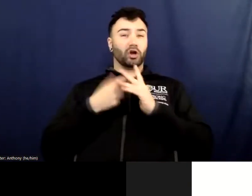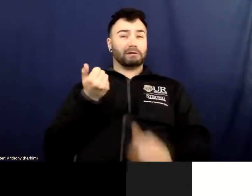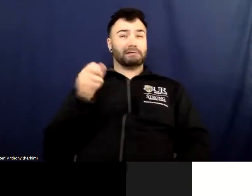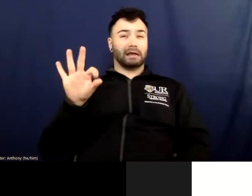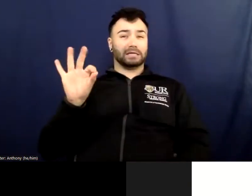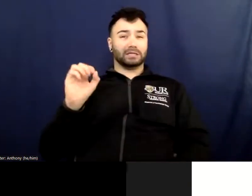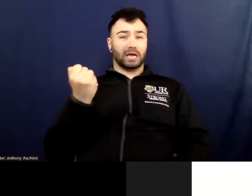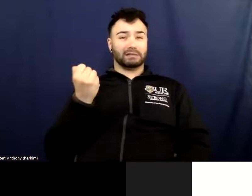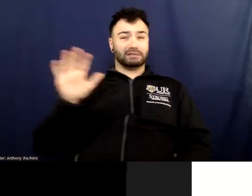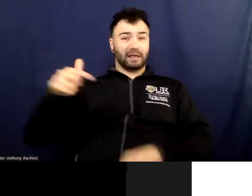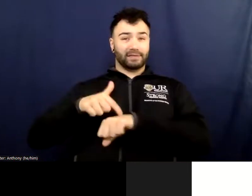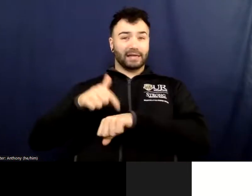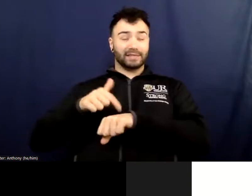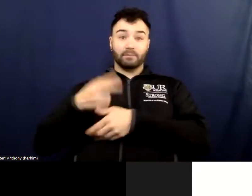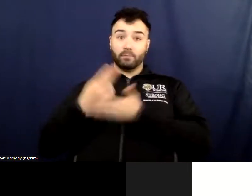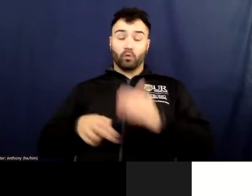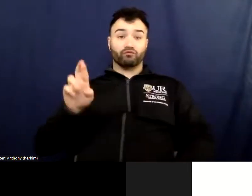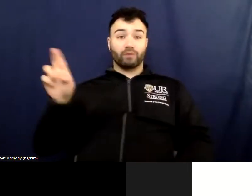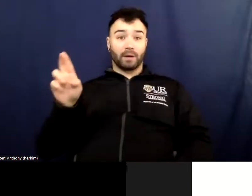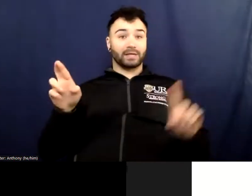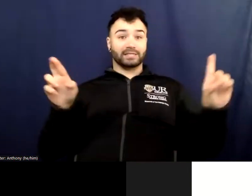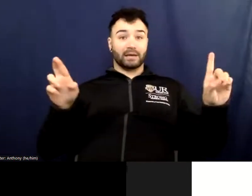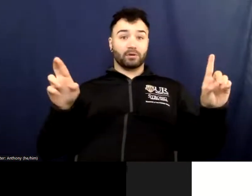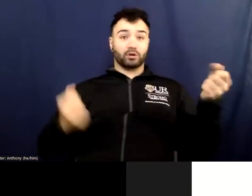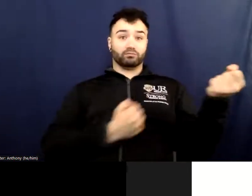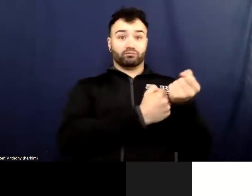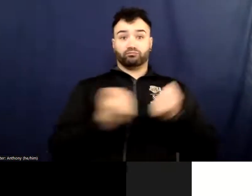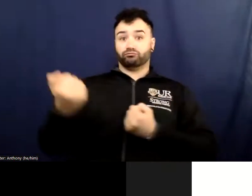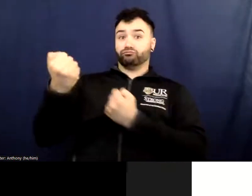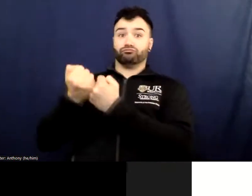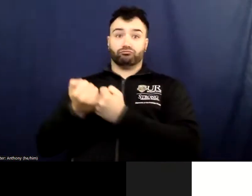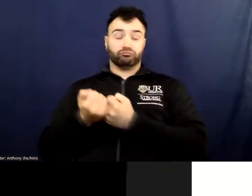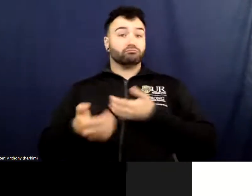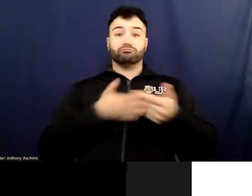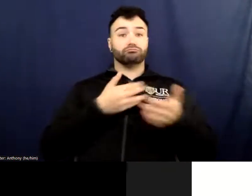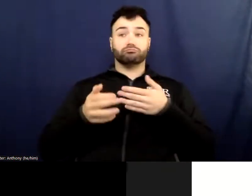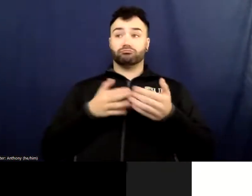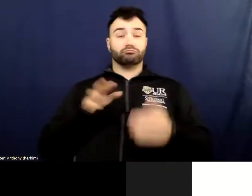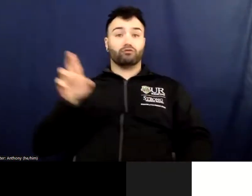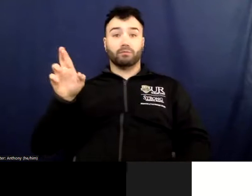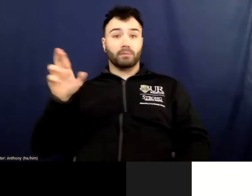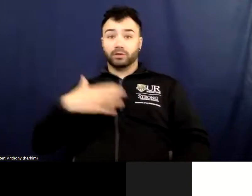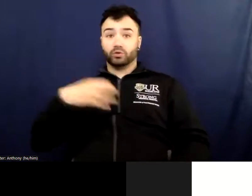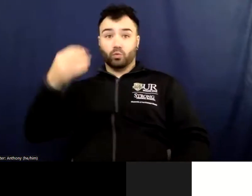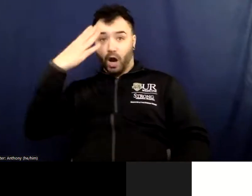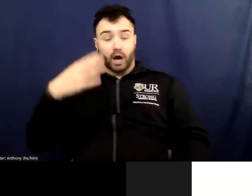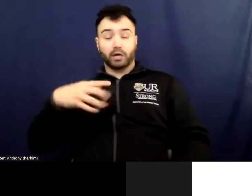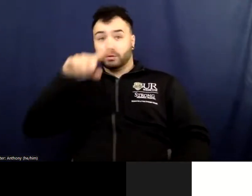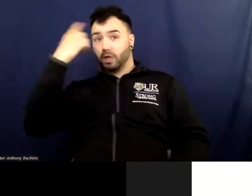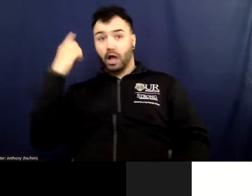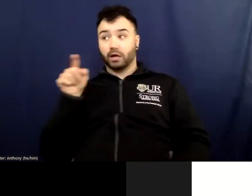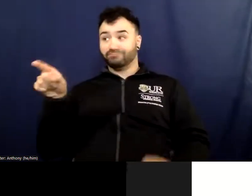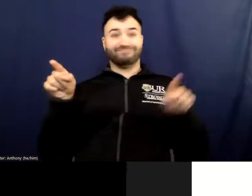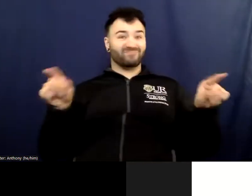passed by the Democrats and Republicans on Black Congress members, white Congress members. Everyone was